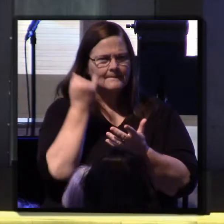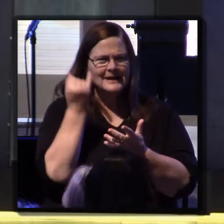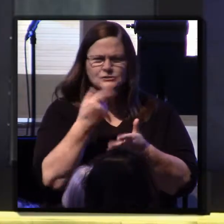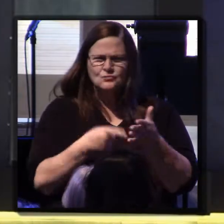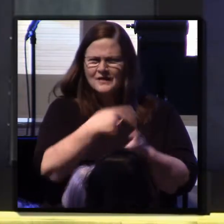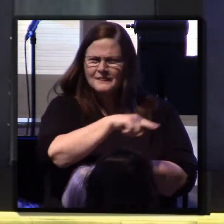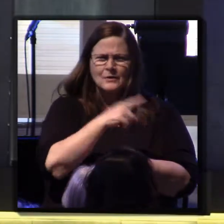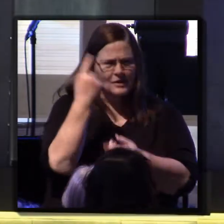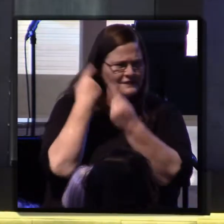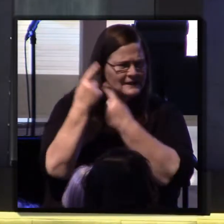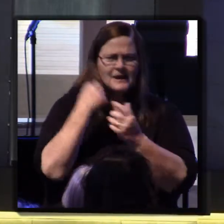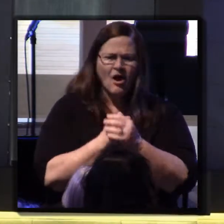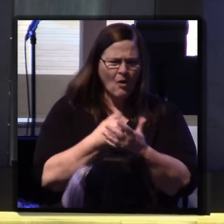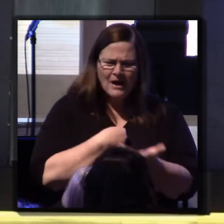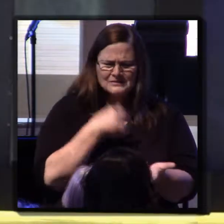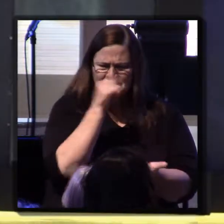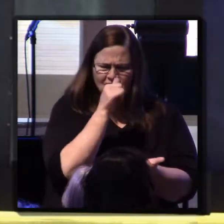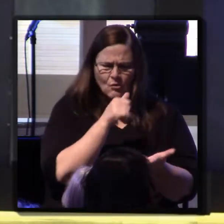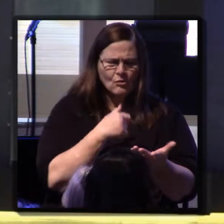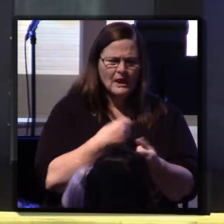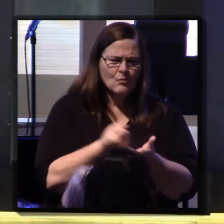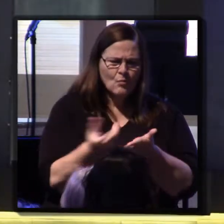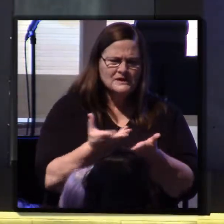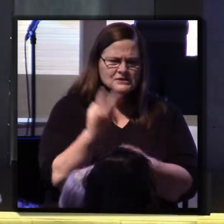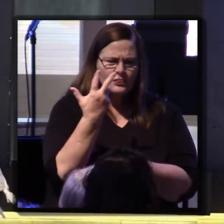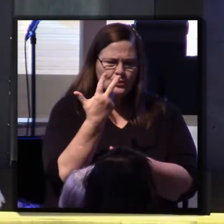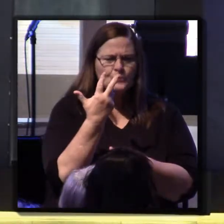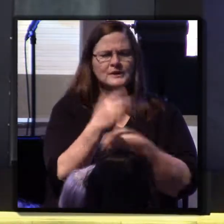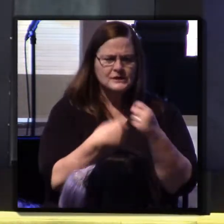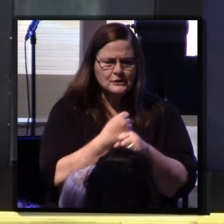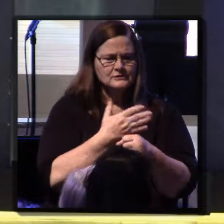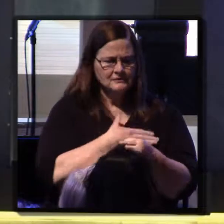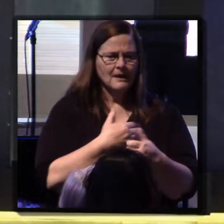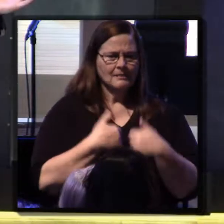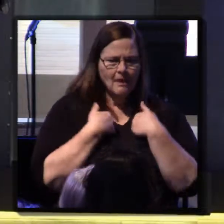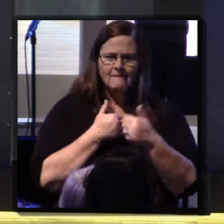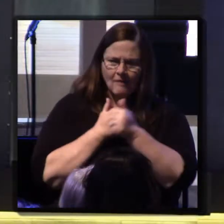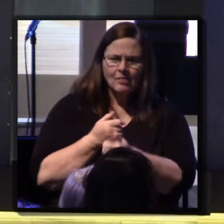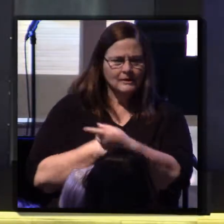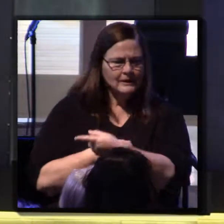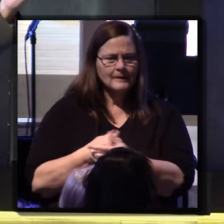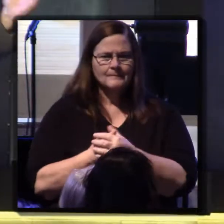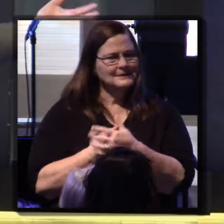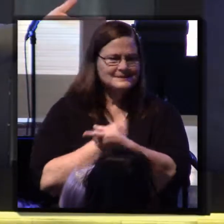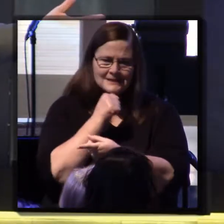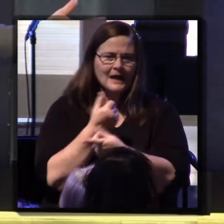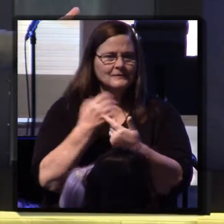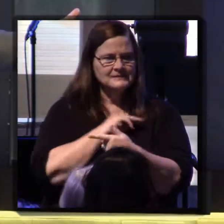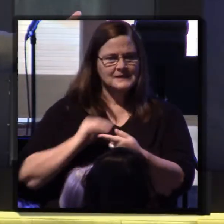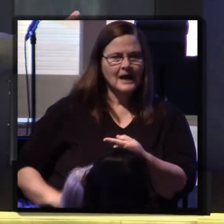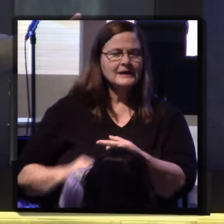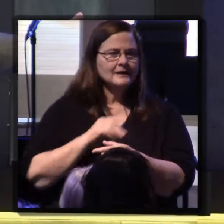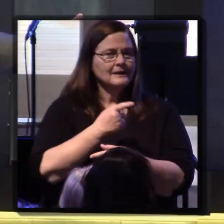profound, profound way. You imagine that? Imagine what they were thinking. Oh, what a fool I was. I wasted 3 years of